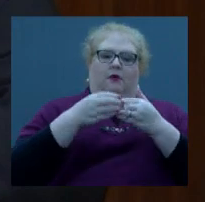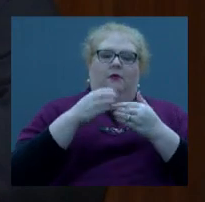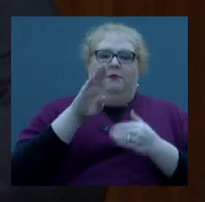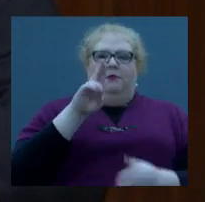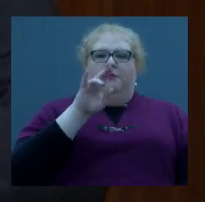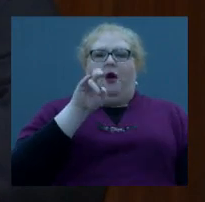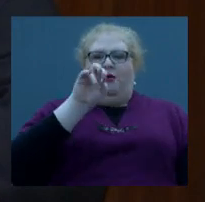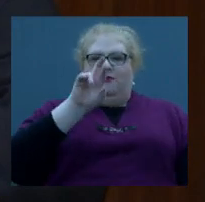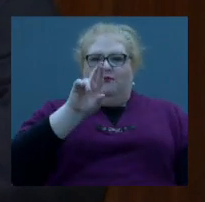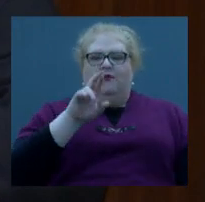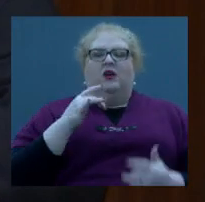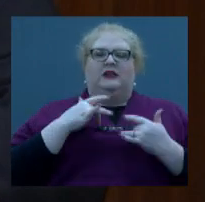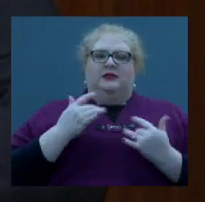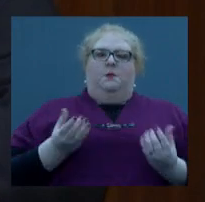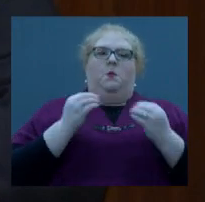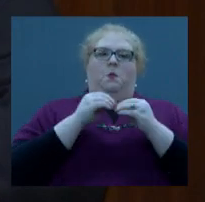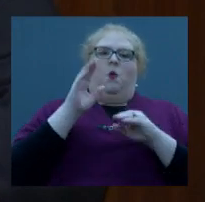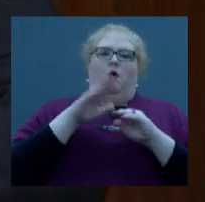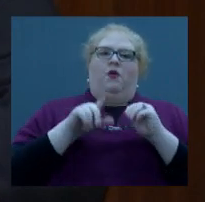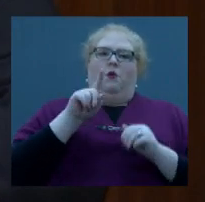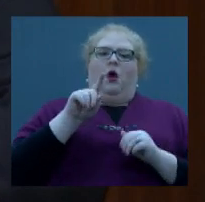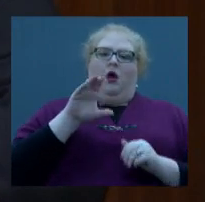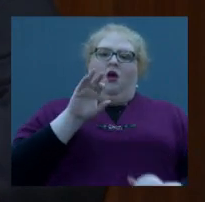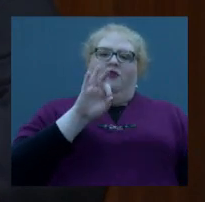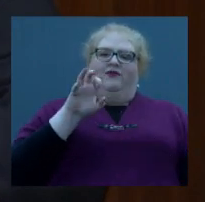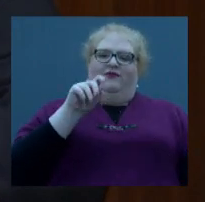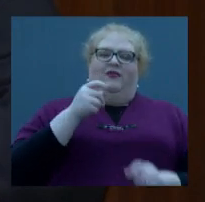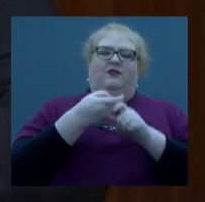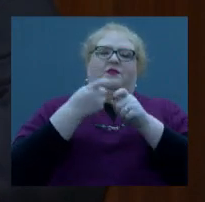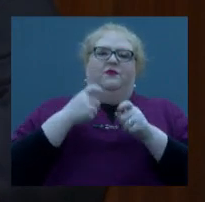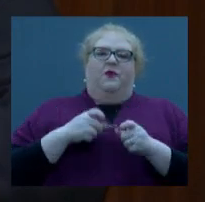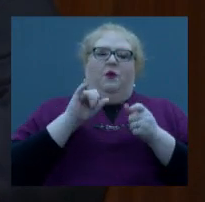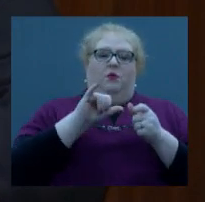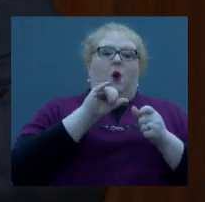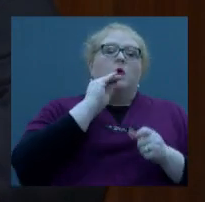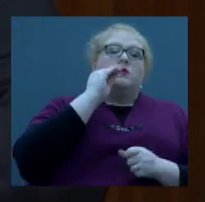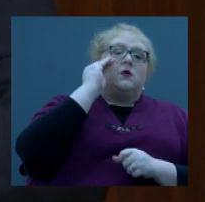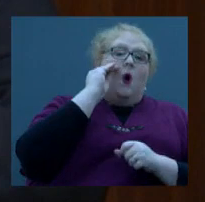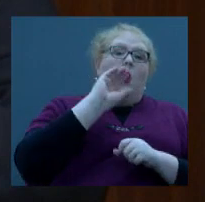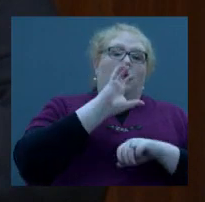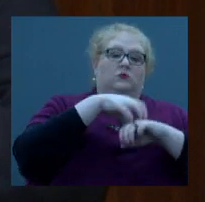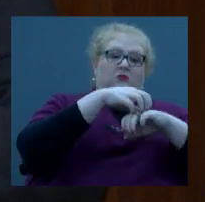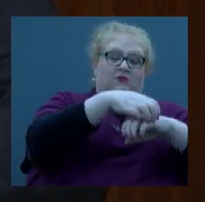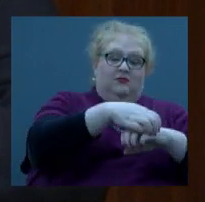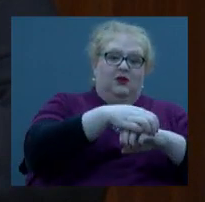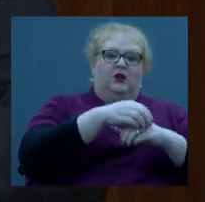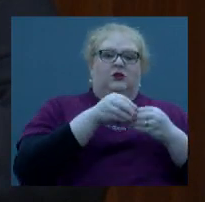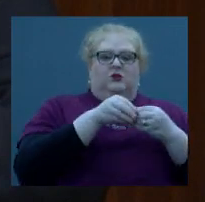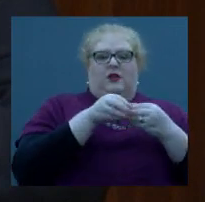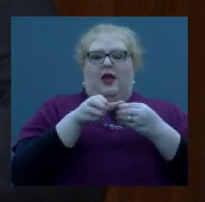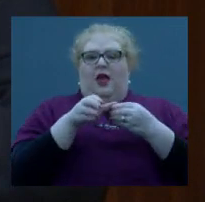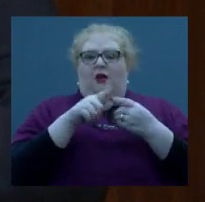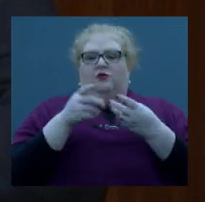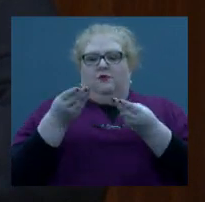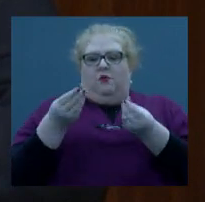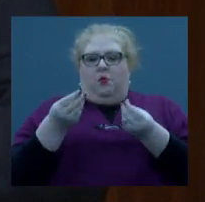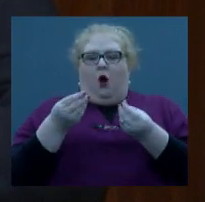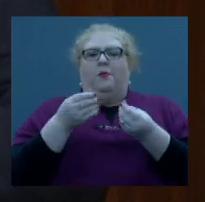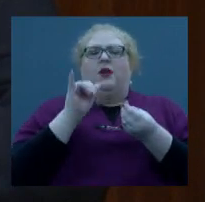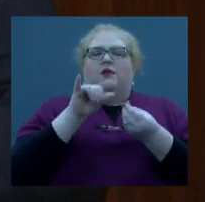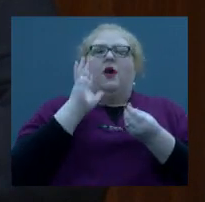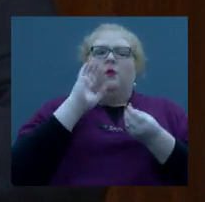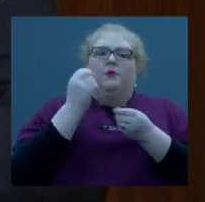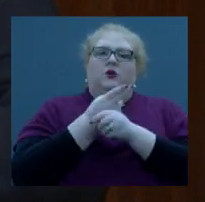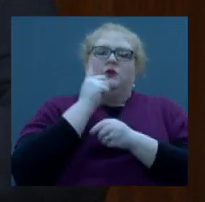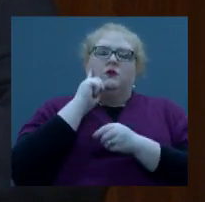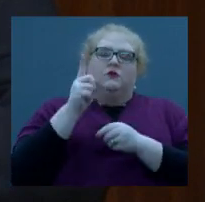typically exceed more than 100 feet from the proposed multifamily buildings to the edge of the property which would be set aside for development of